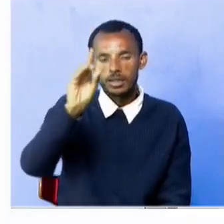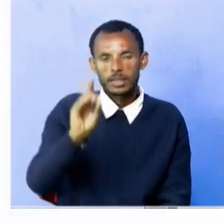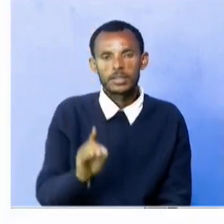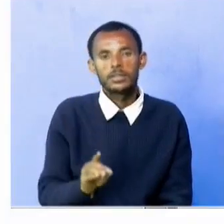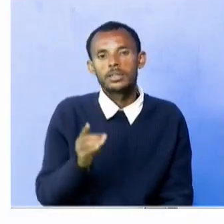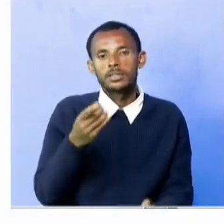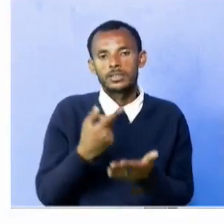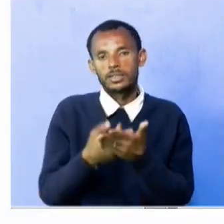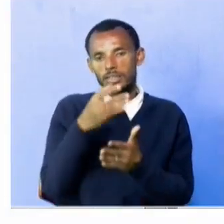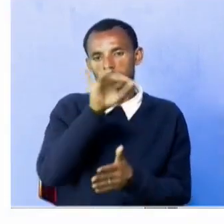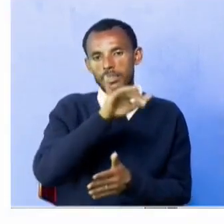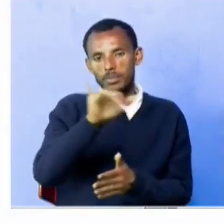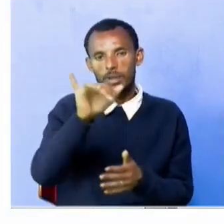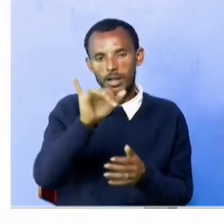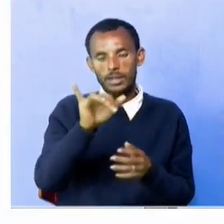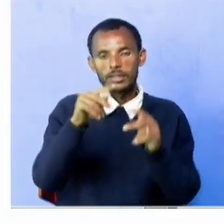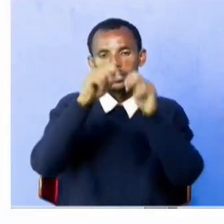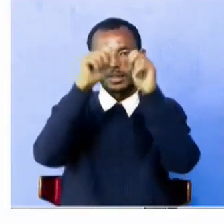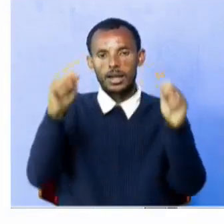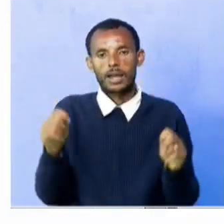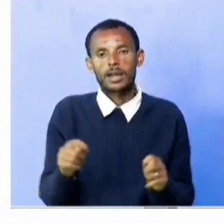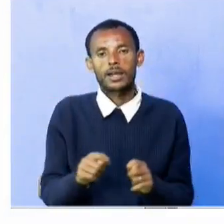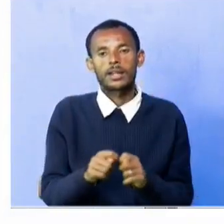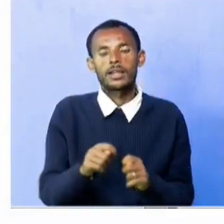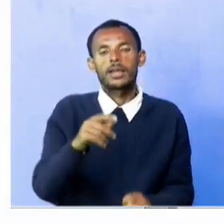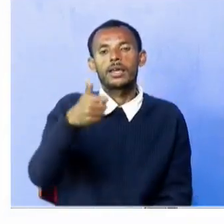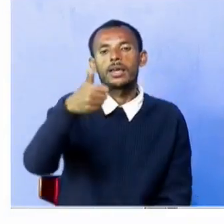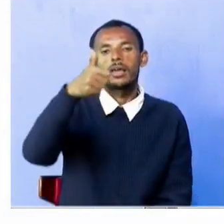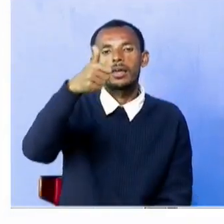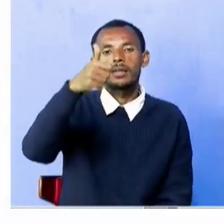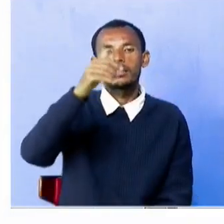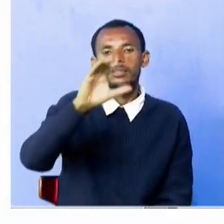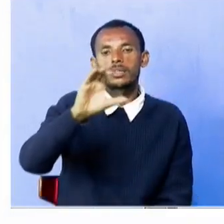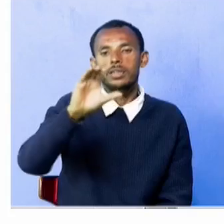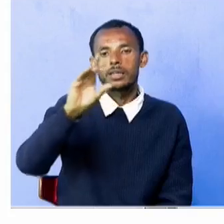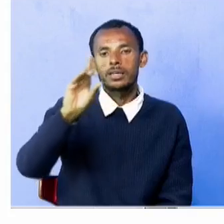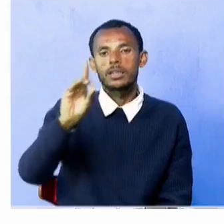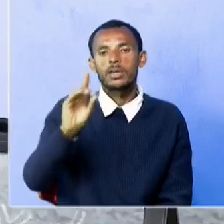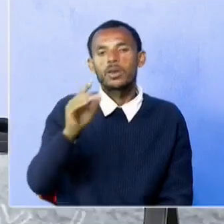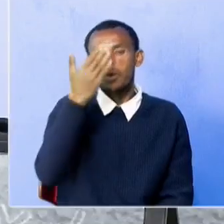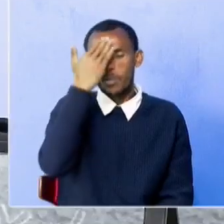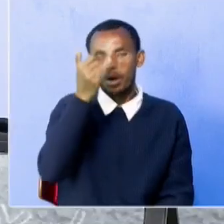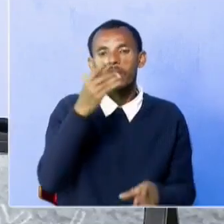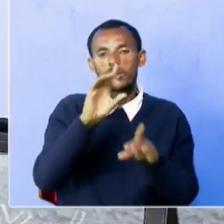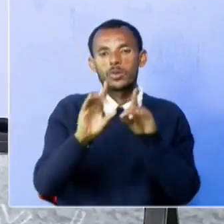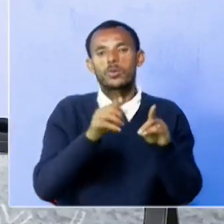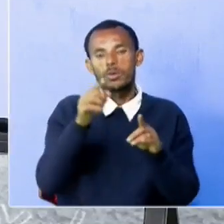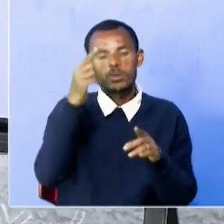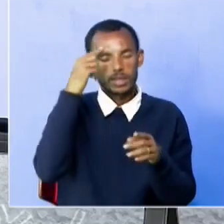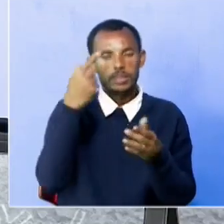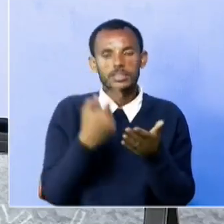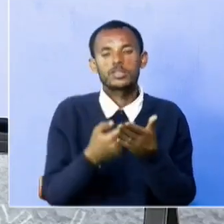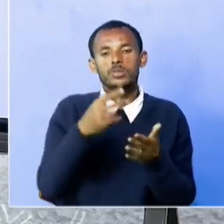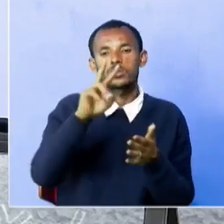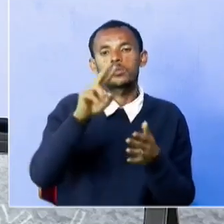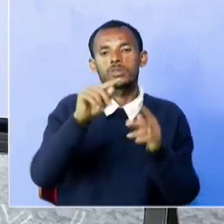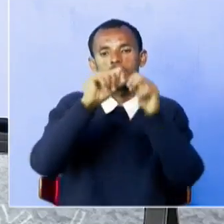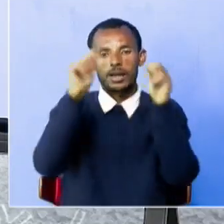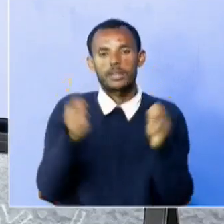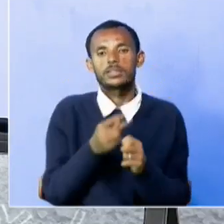is similar to triangle ACD. Why do you think these two triangles are similar?